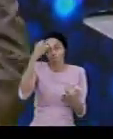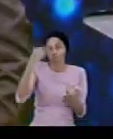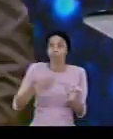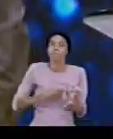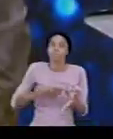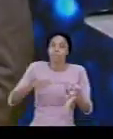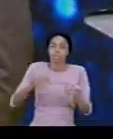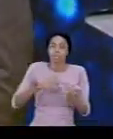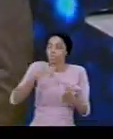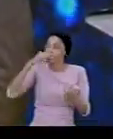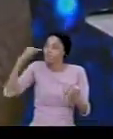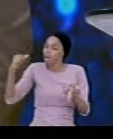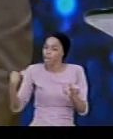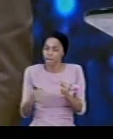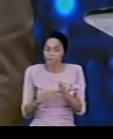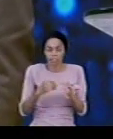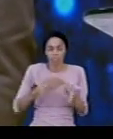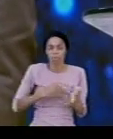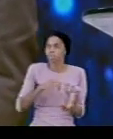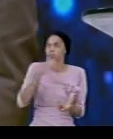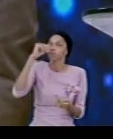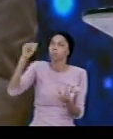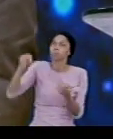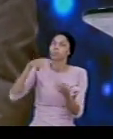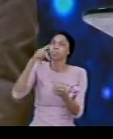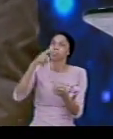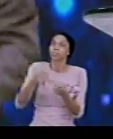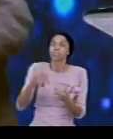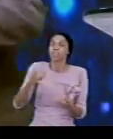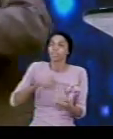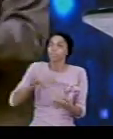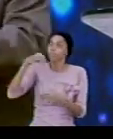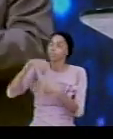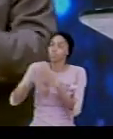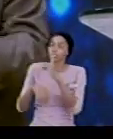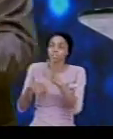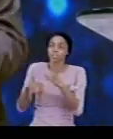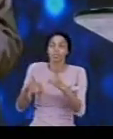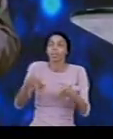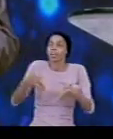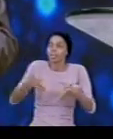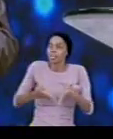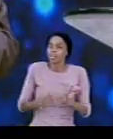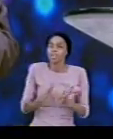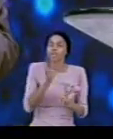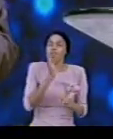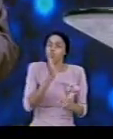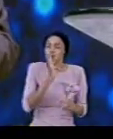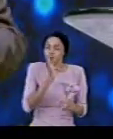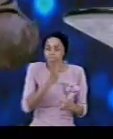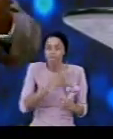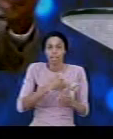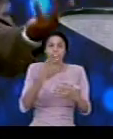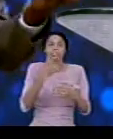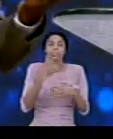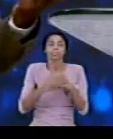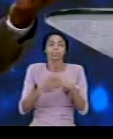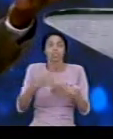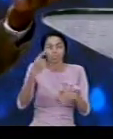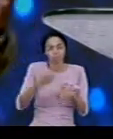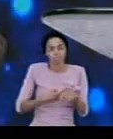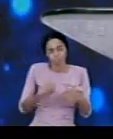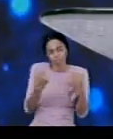self in thee, and let the water and the blood from your wounded side that flowed be